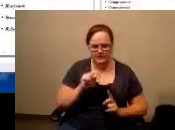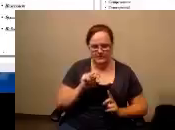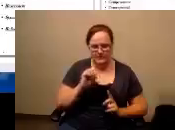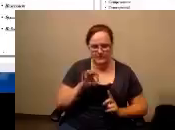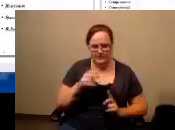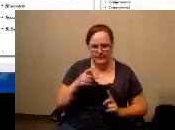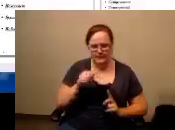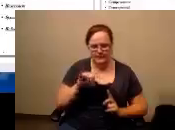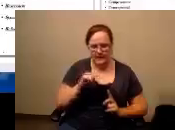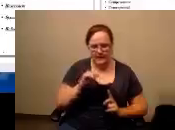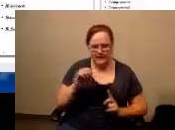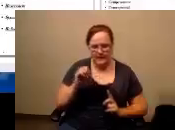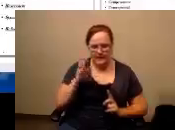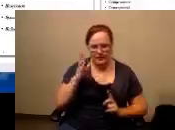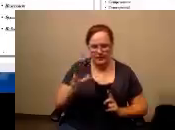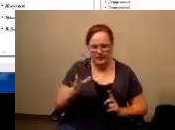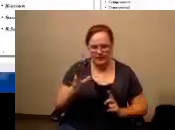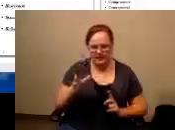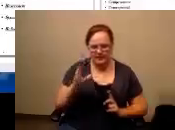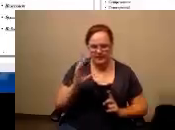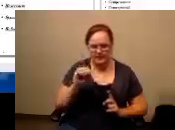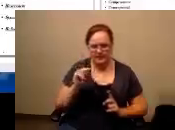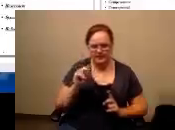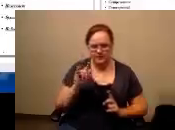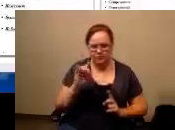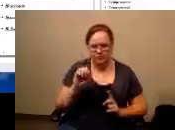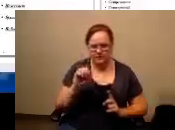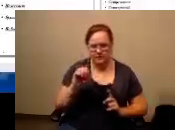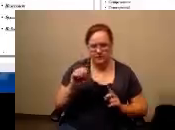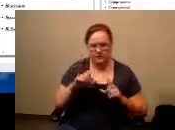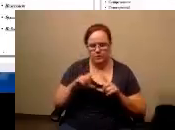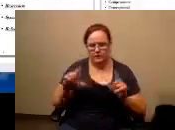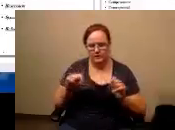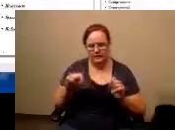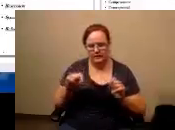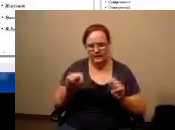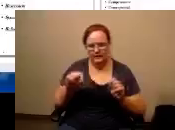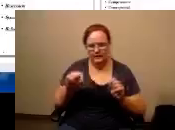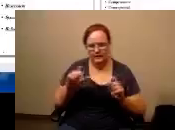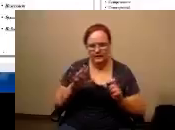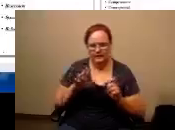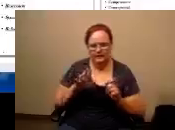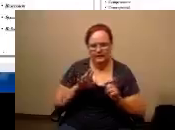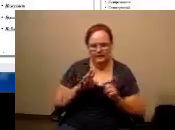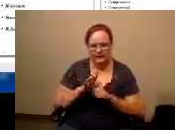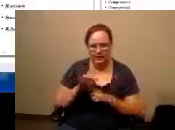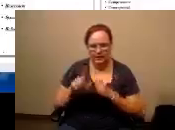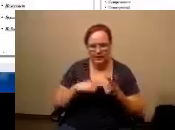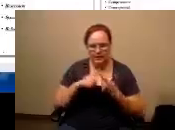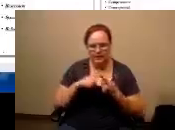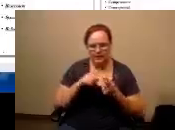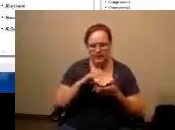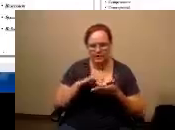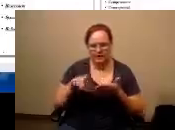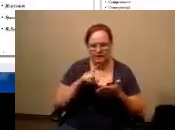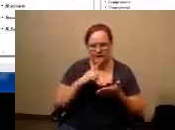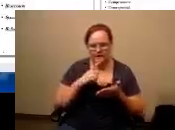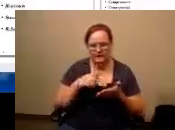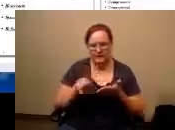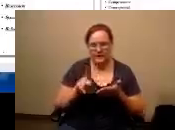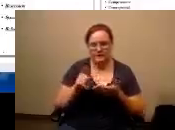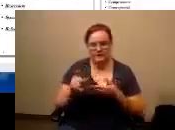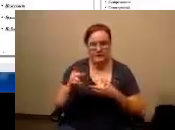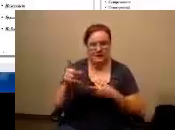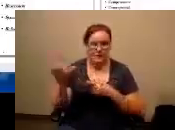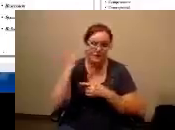will constitute a receipt in full when the check is paid. And this finance guy was pretty clever. He thought he was smart enough to call